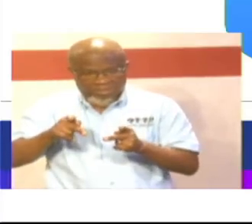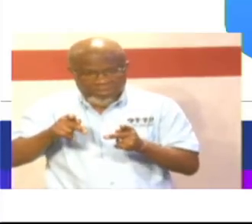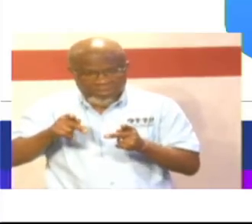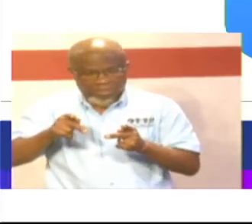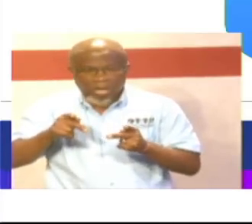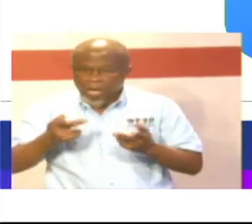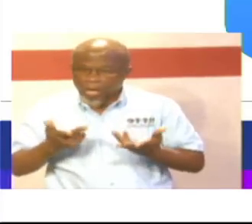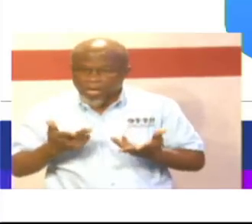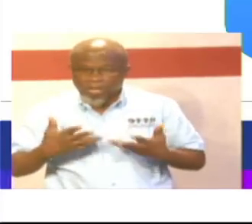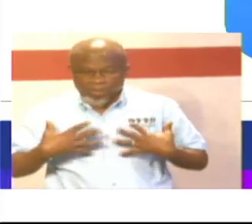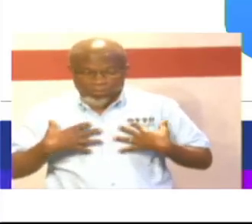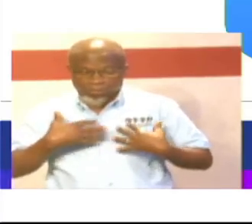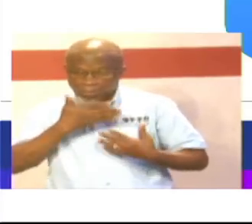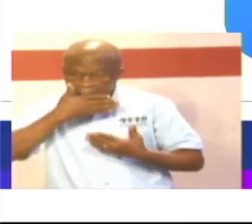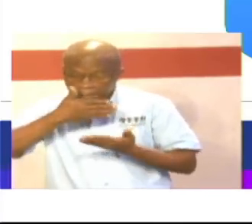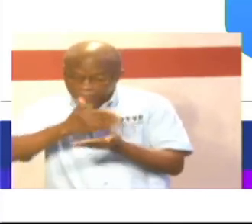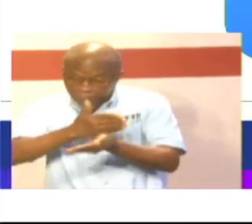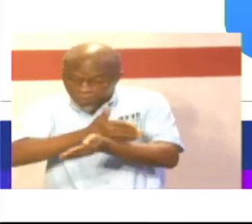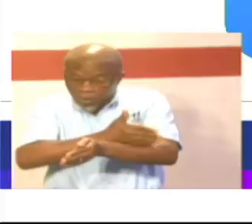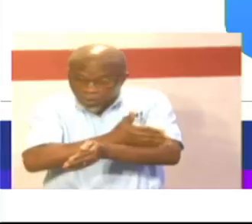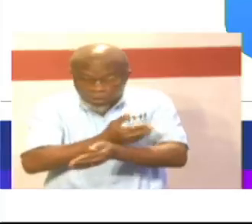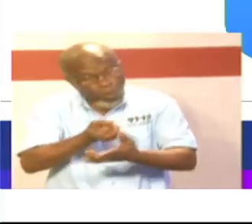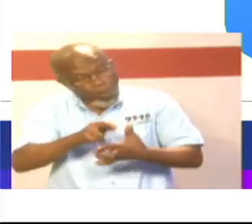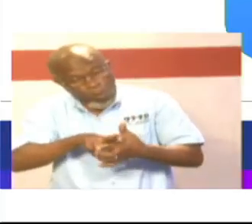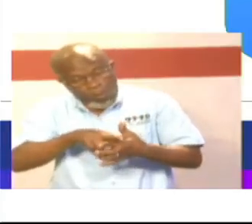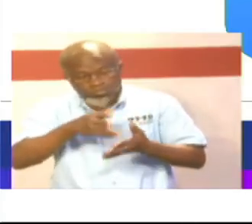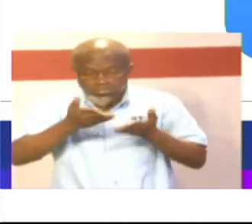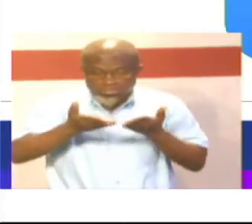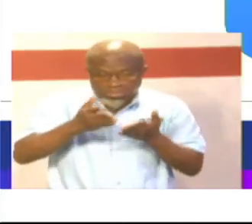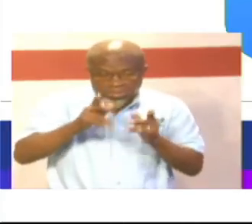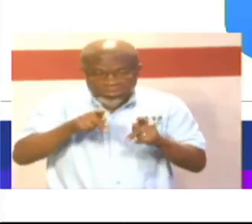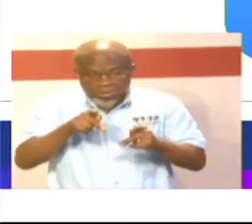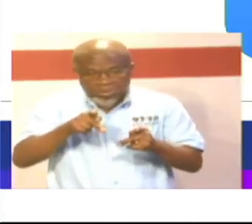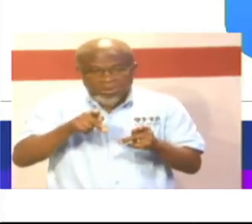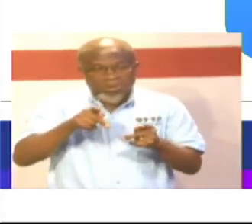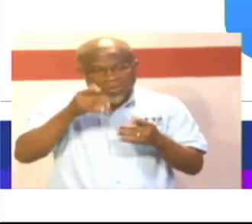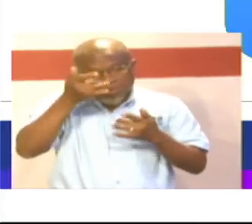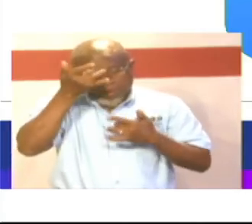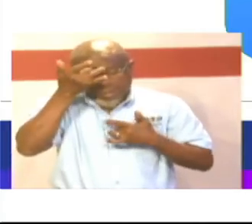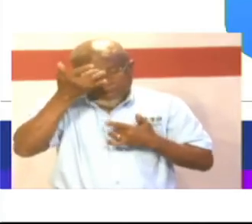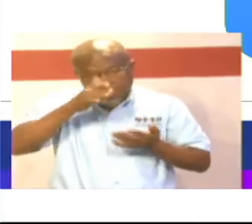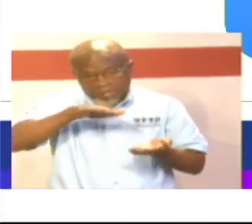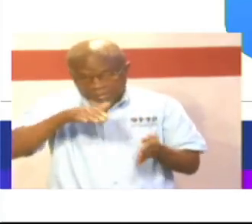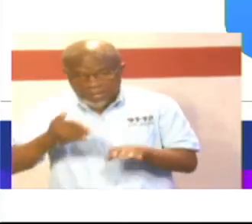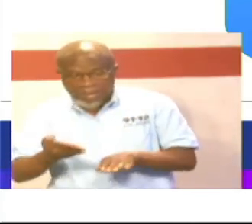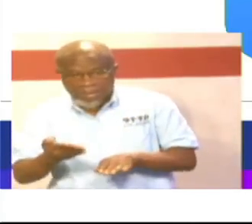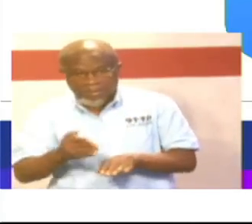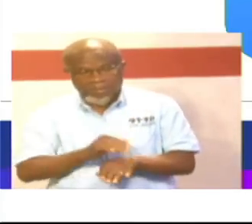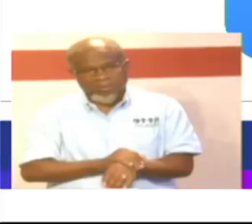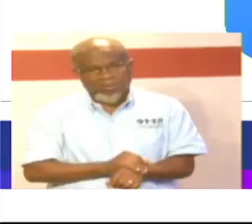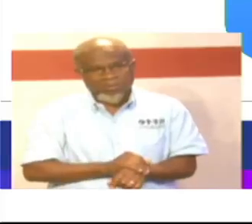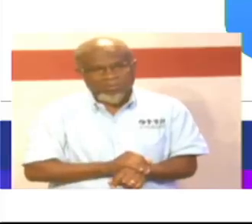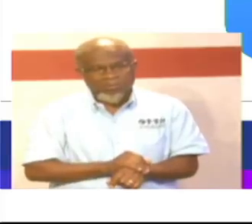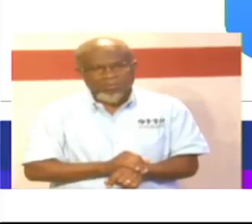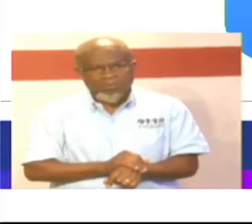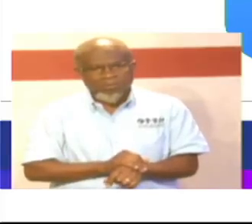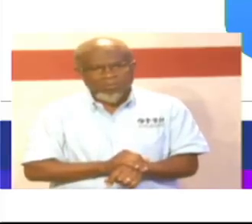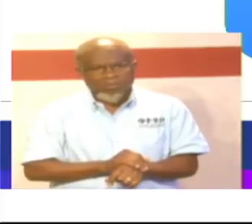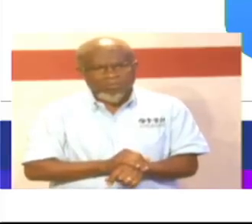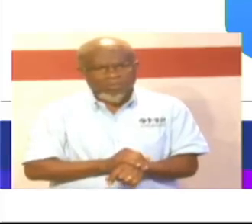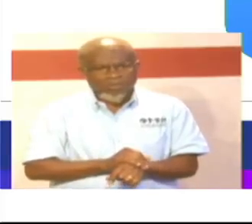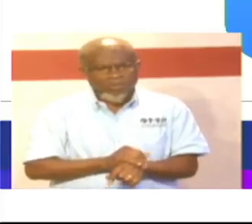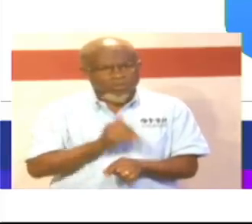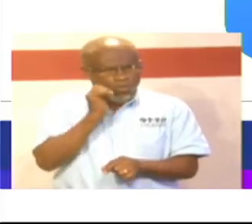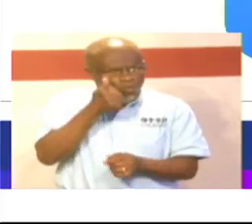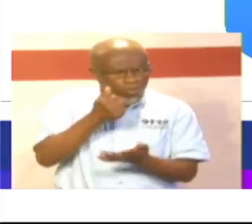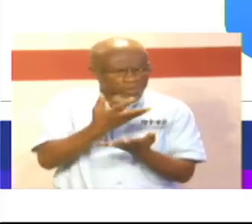those spaces vacant? And my second question will also be to you, Dr. Richards. Tomorrow is Diwali. Any advice from the